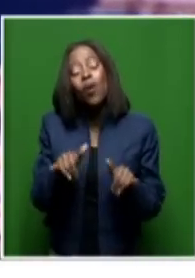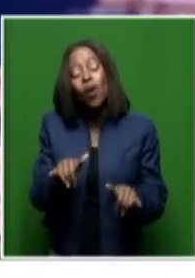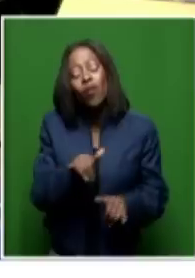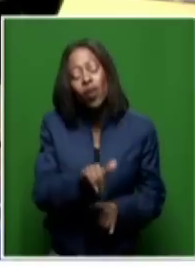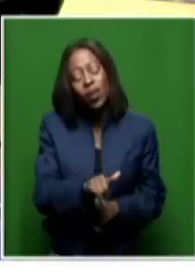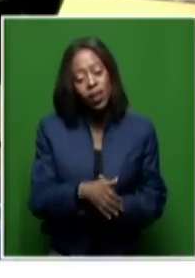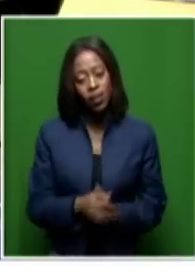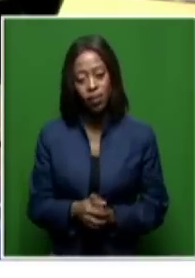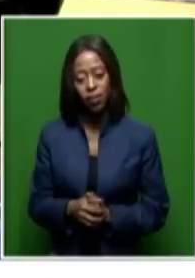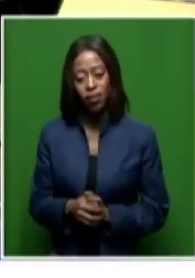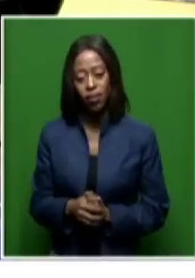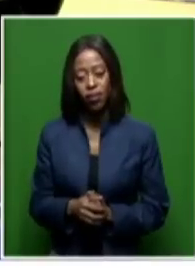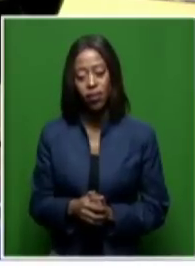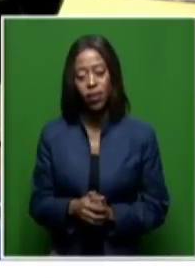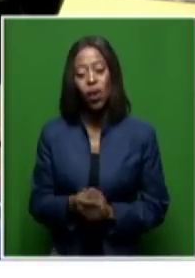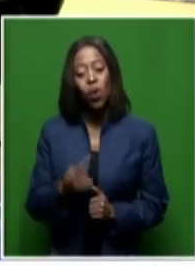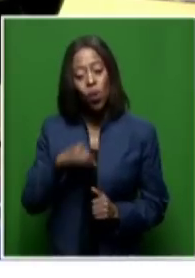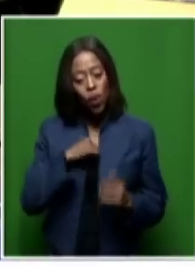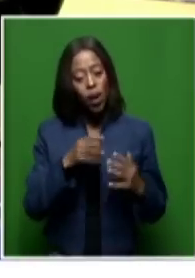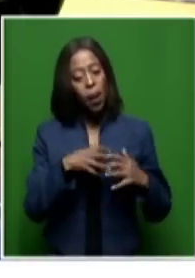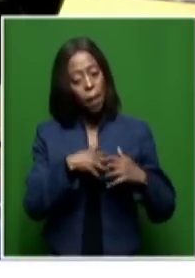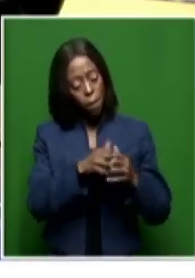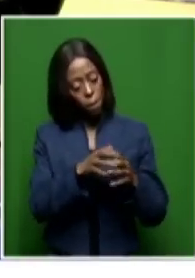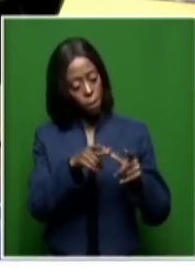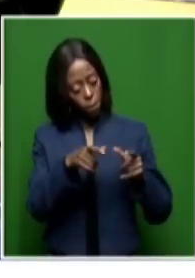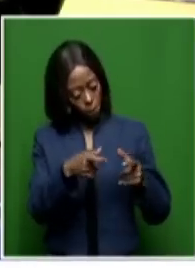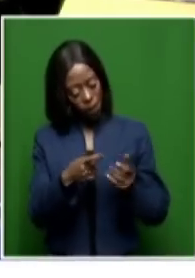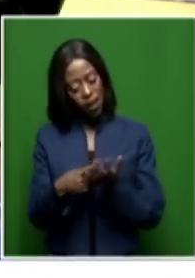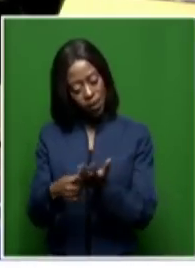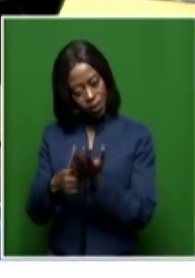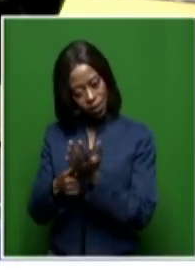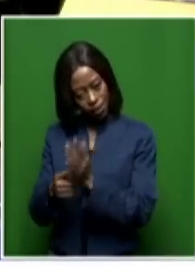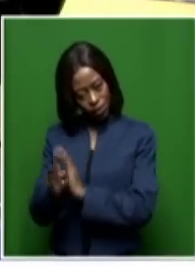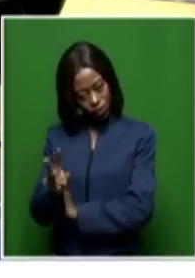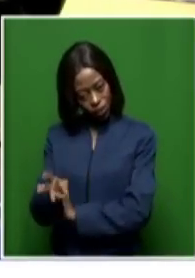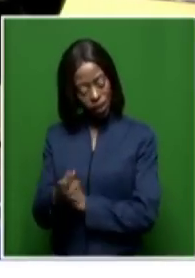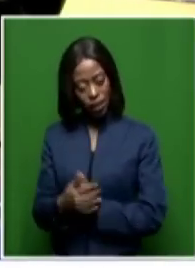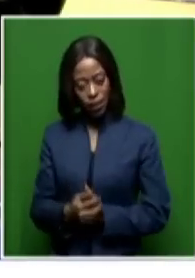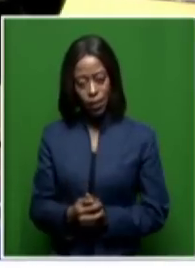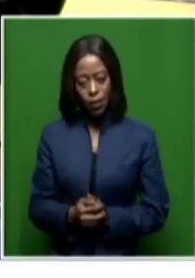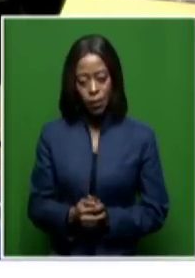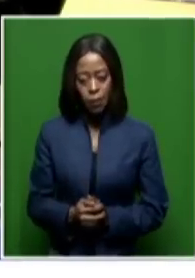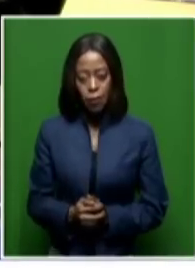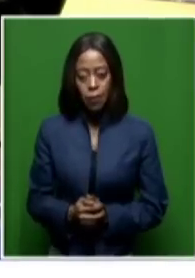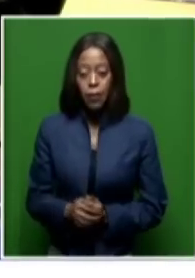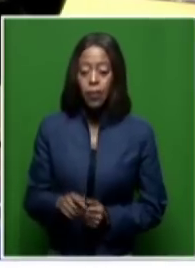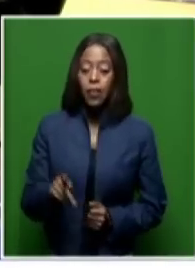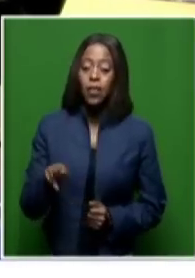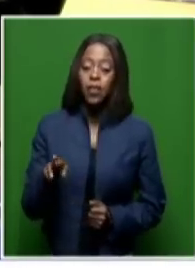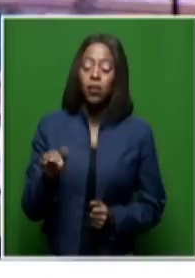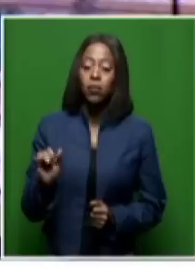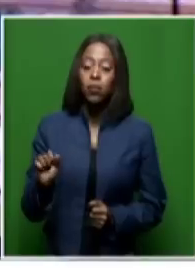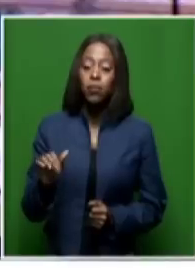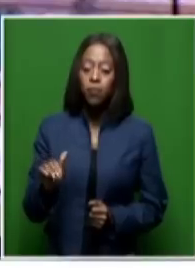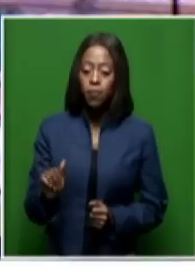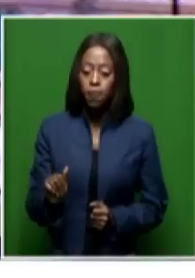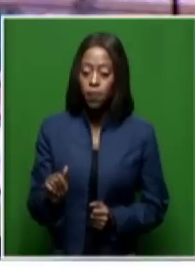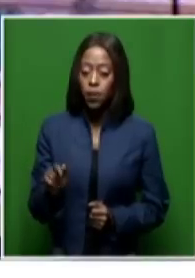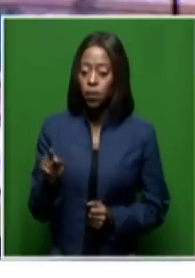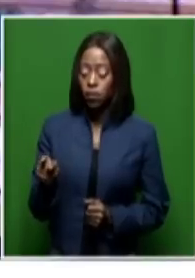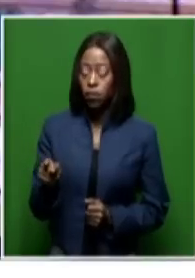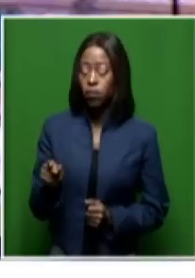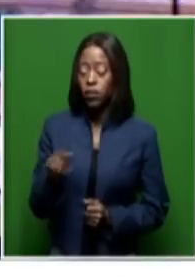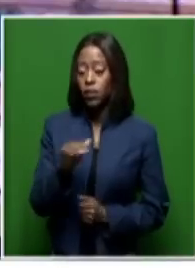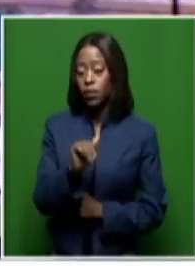We established this commission. We've got to talk about it. So as we speak about PRASA right now, Auditor General